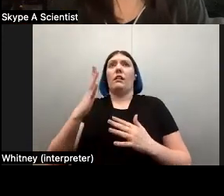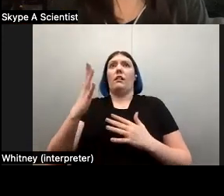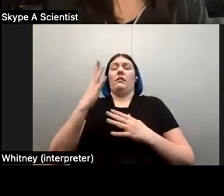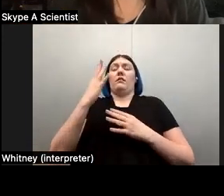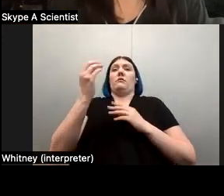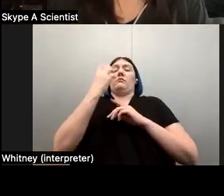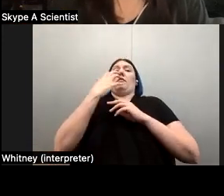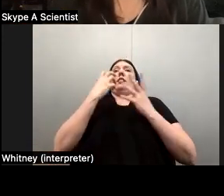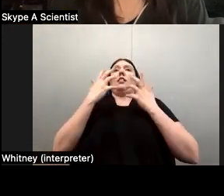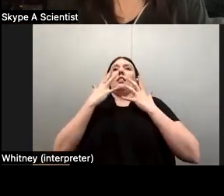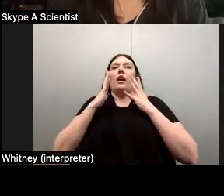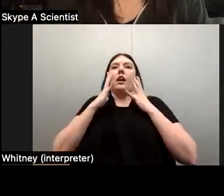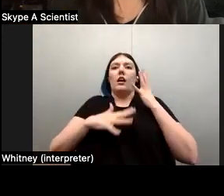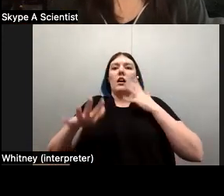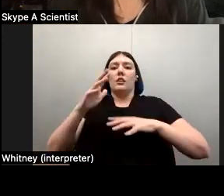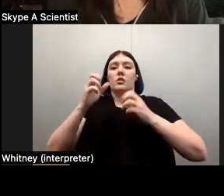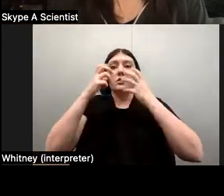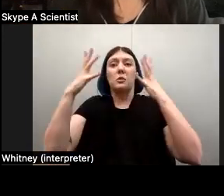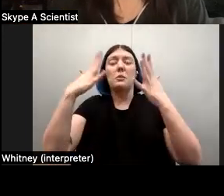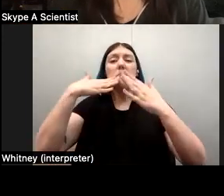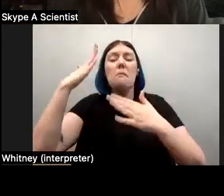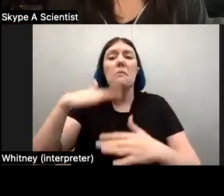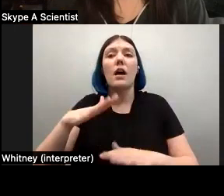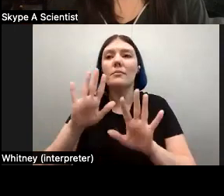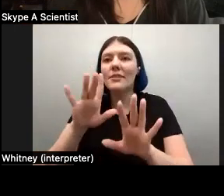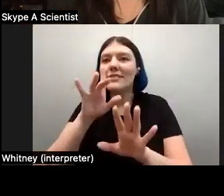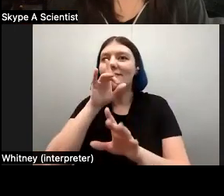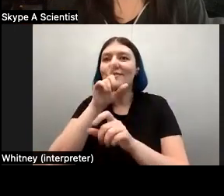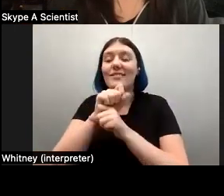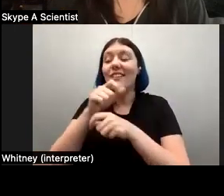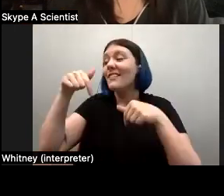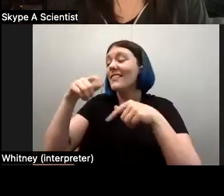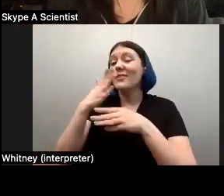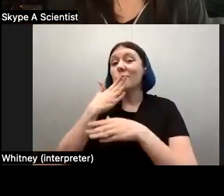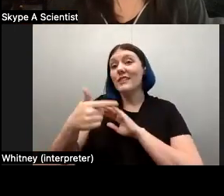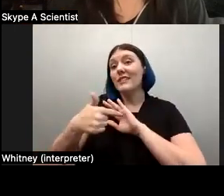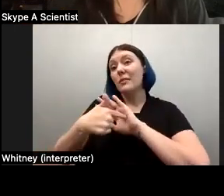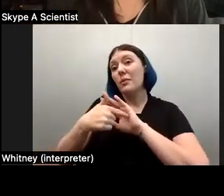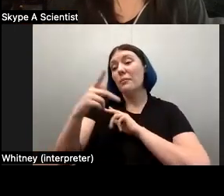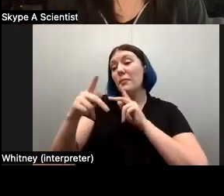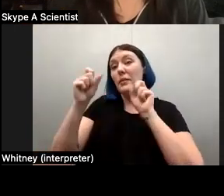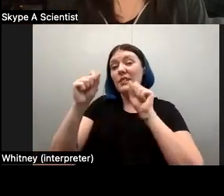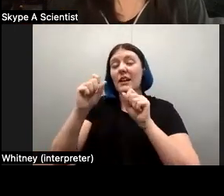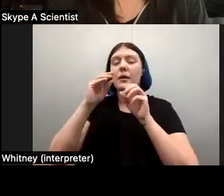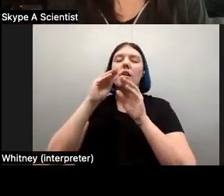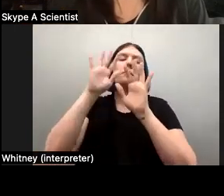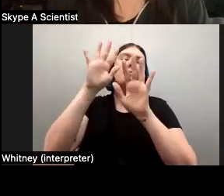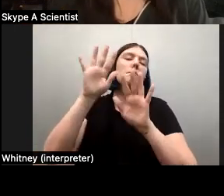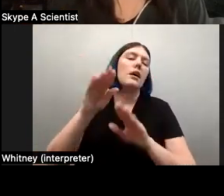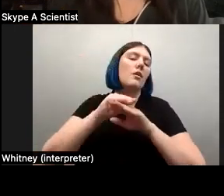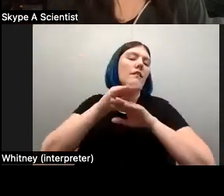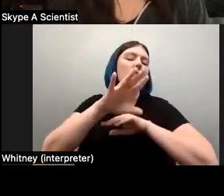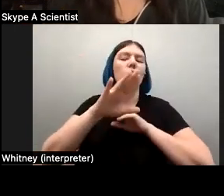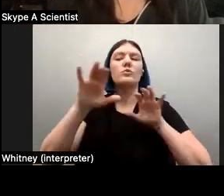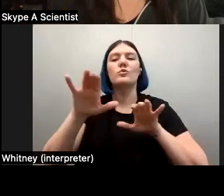all the bad news. But the Everglades are a great example of where people can have an awesome influence and do great things